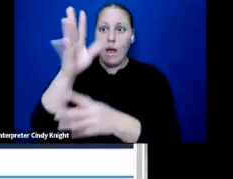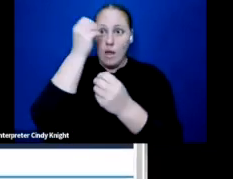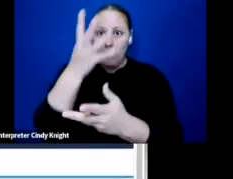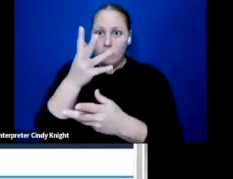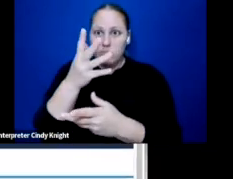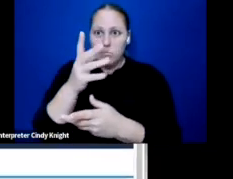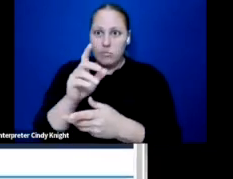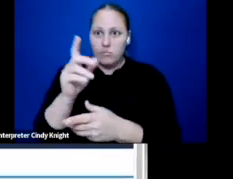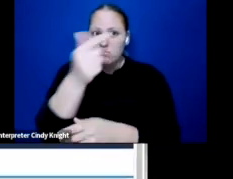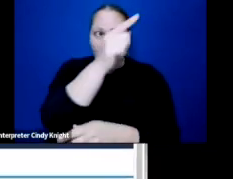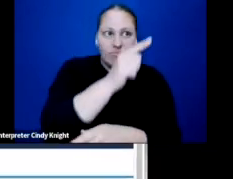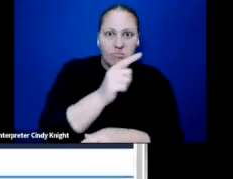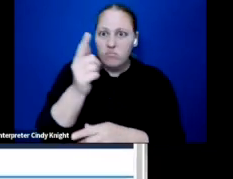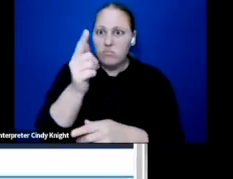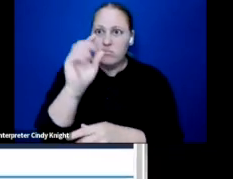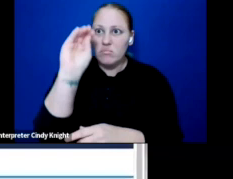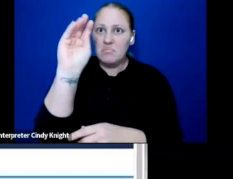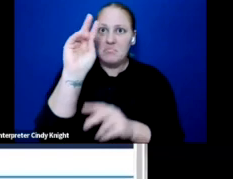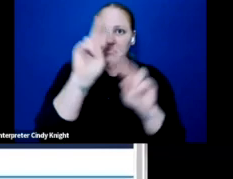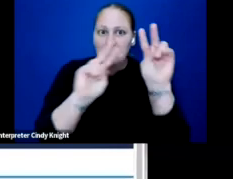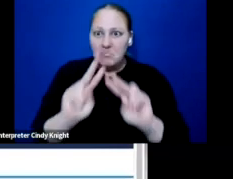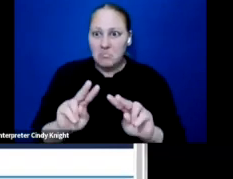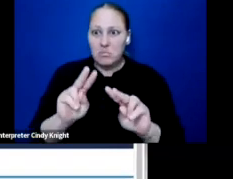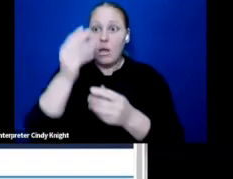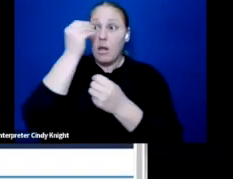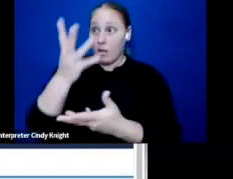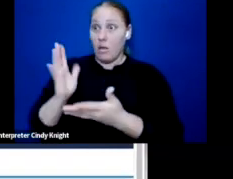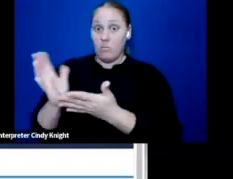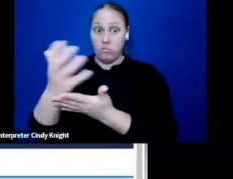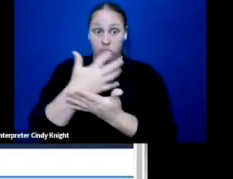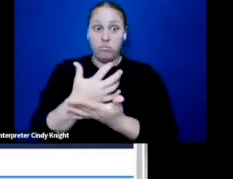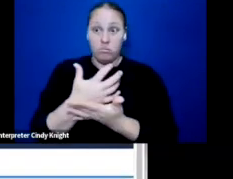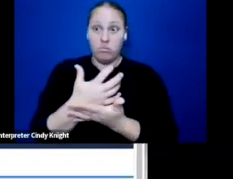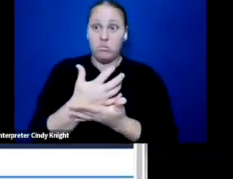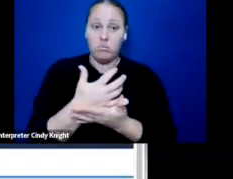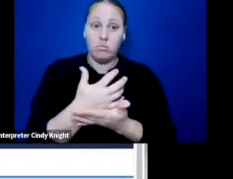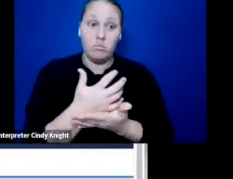information. Once I am ready, I've gathered all of the information I needed